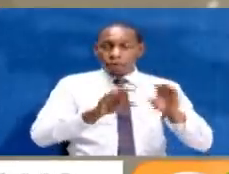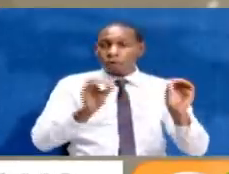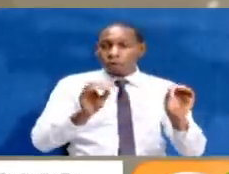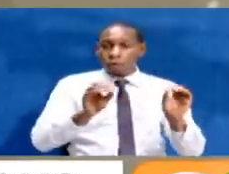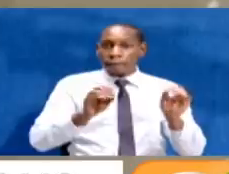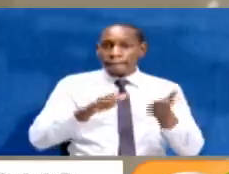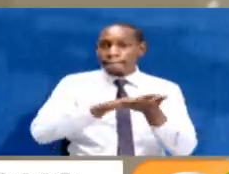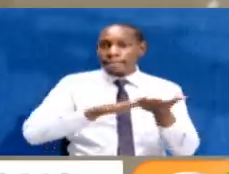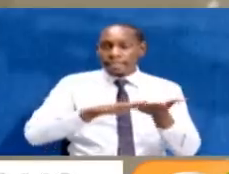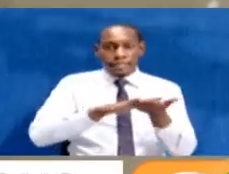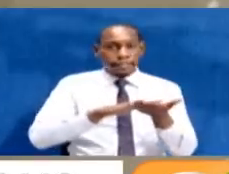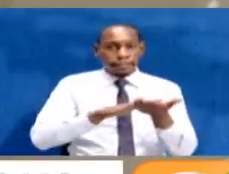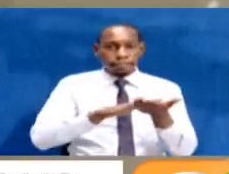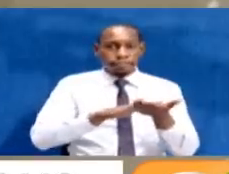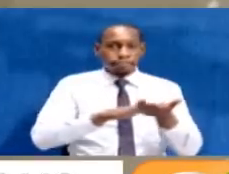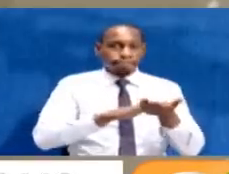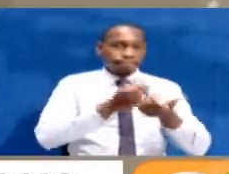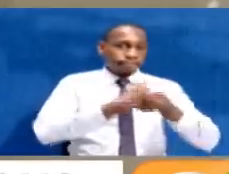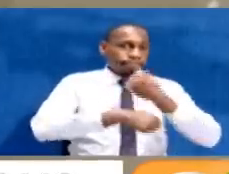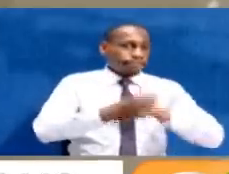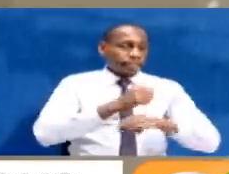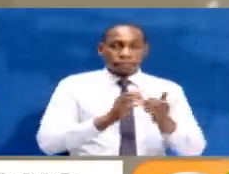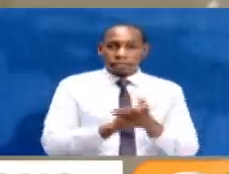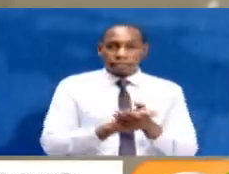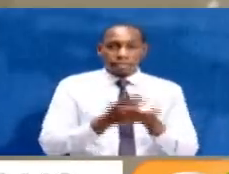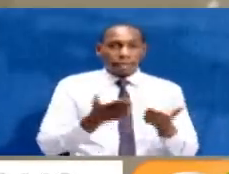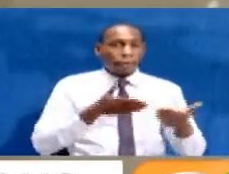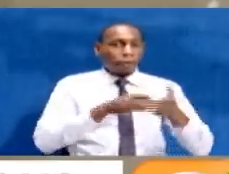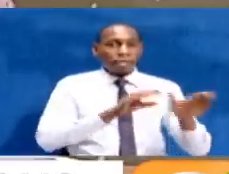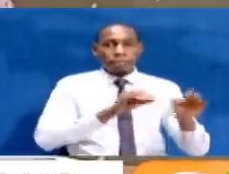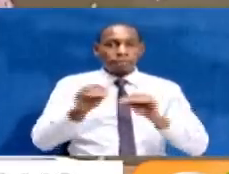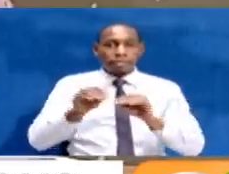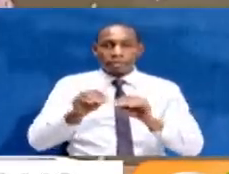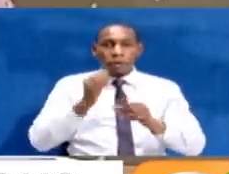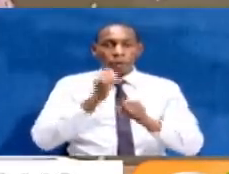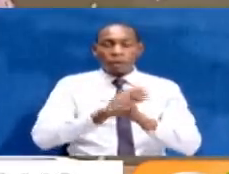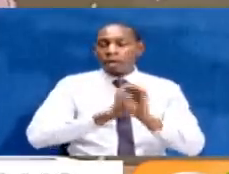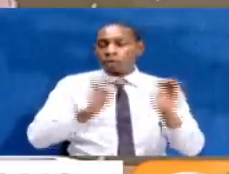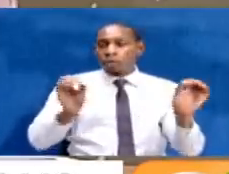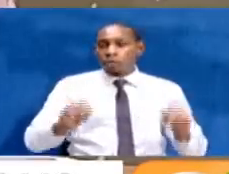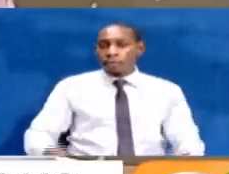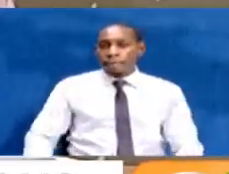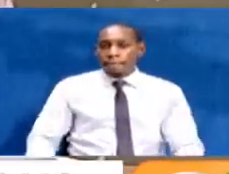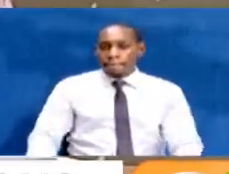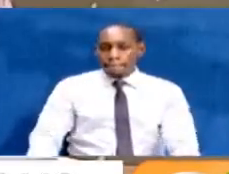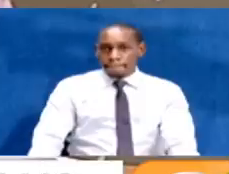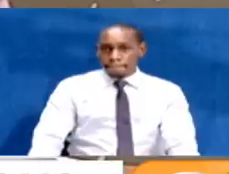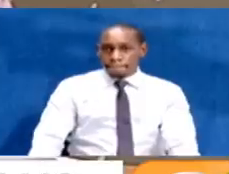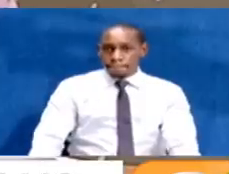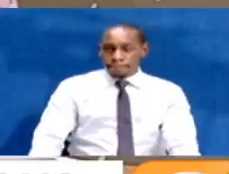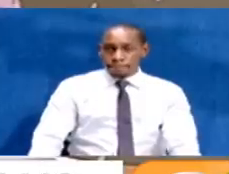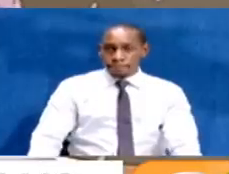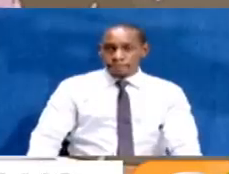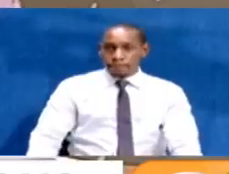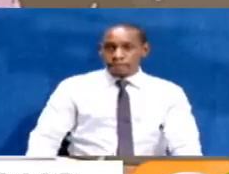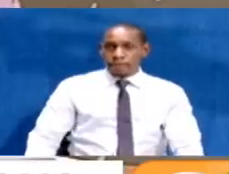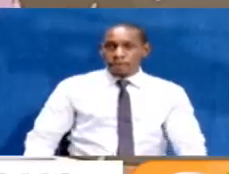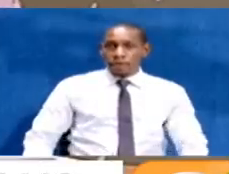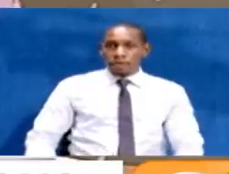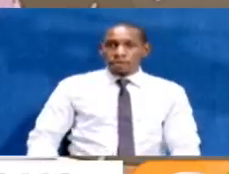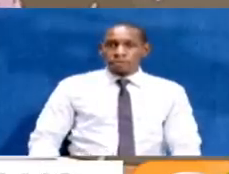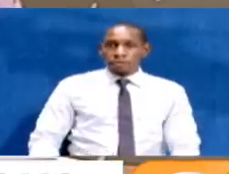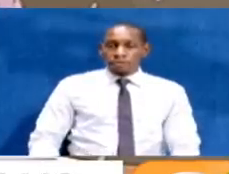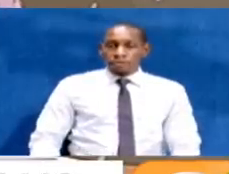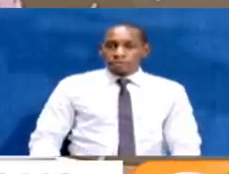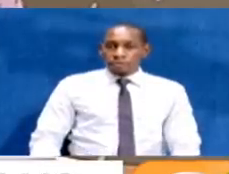basic measures, then the lockdown will not make any sense. Because yeah, there's one thing, Joe, I'm sorry, there's one thing that Kituku said in his